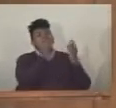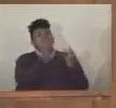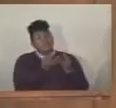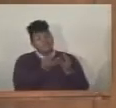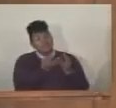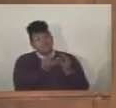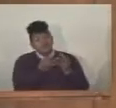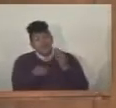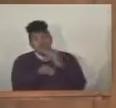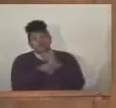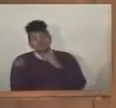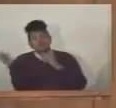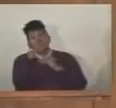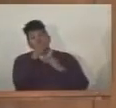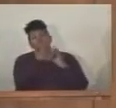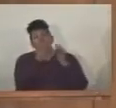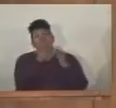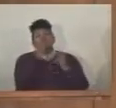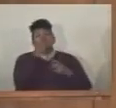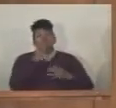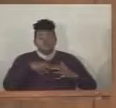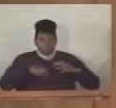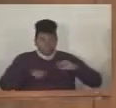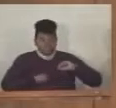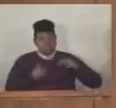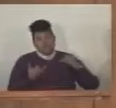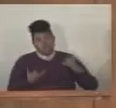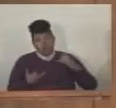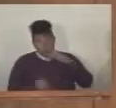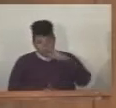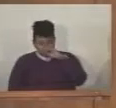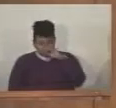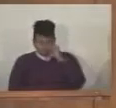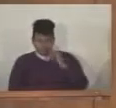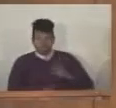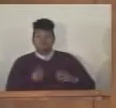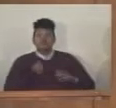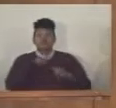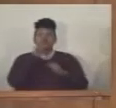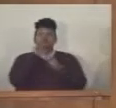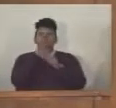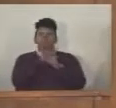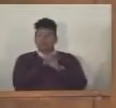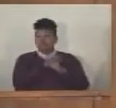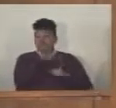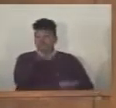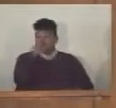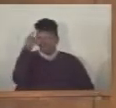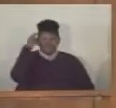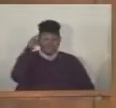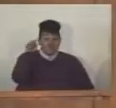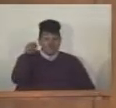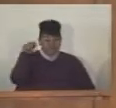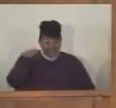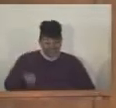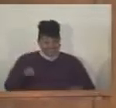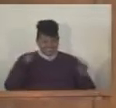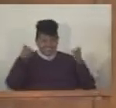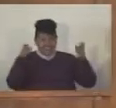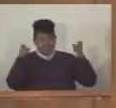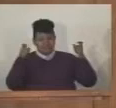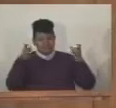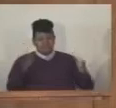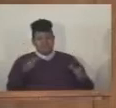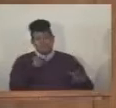us here at home. And my heart grieves for that couple from St. Thomas, the returning residents who were